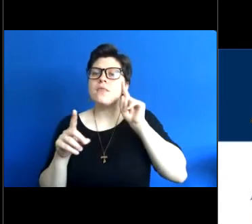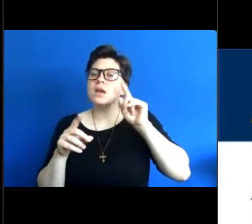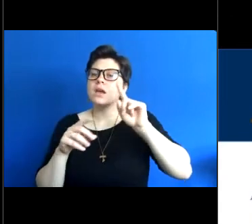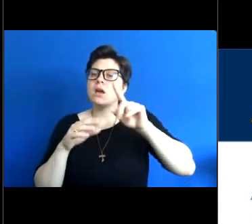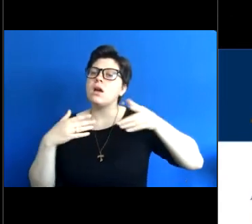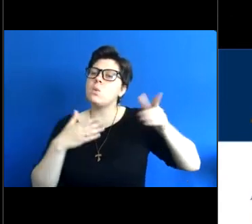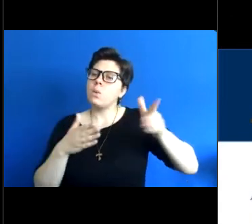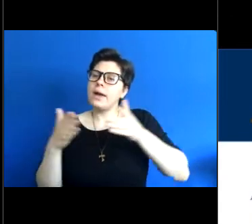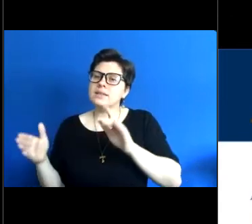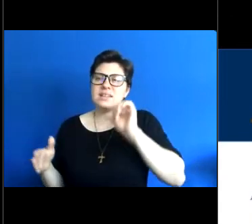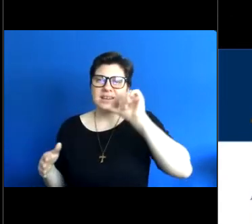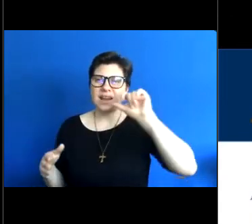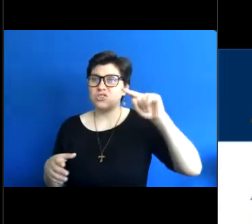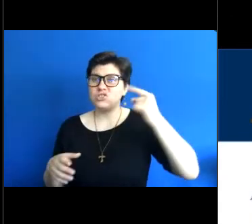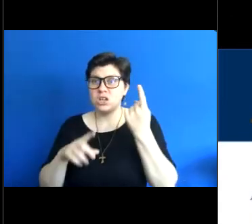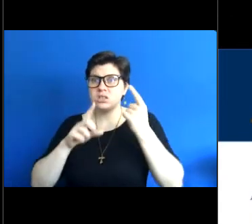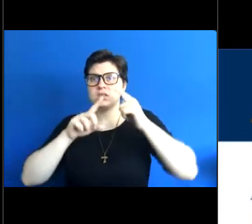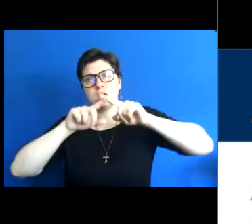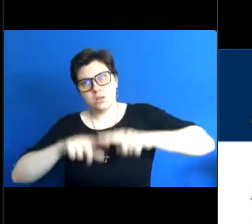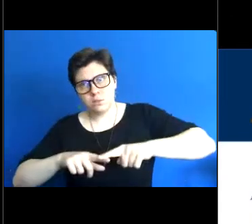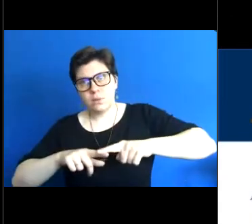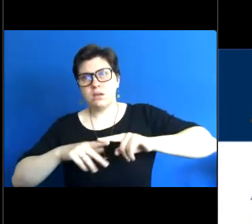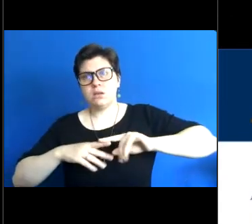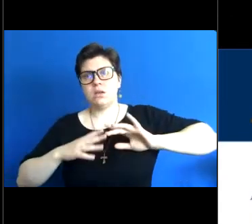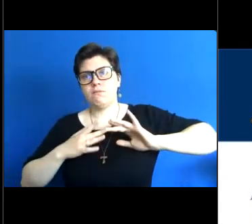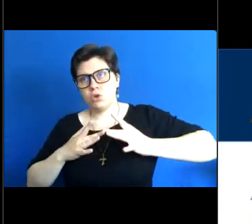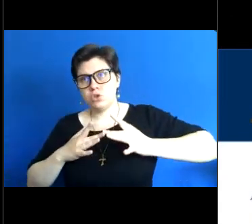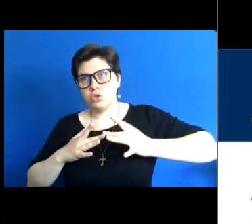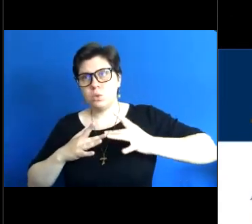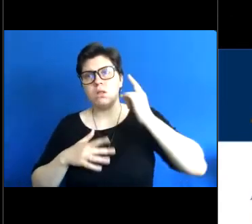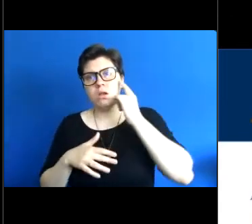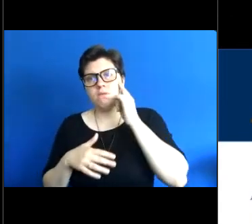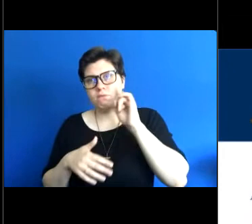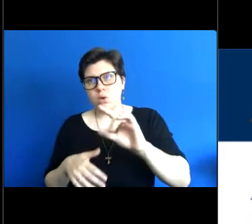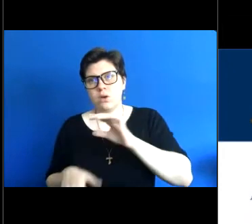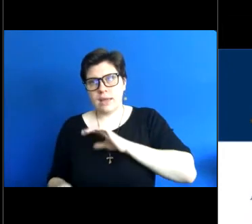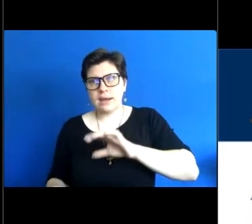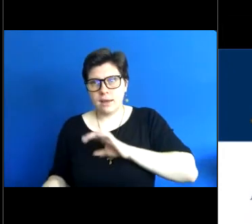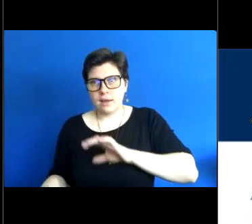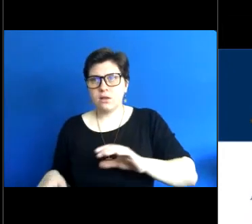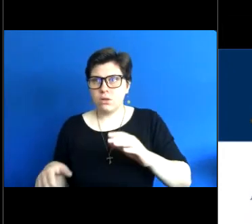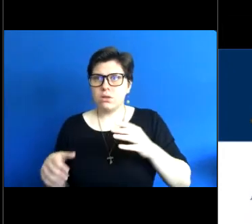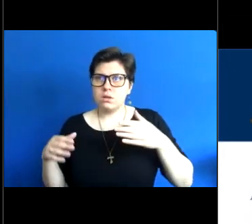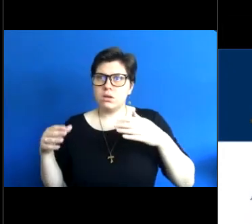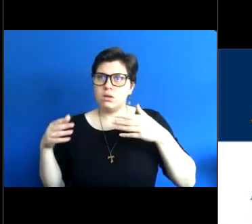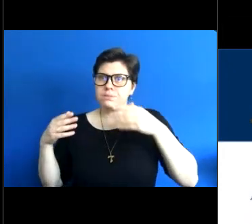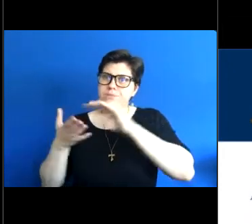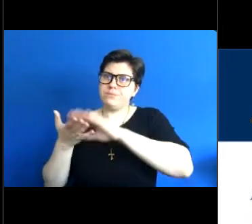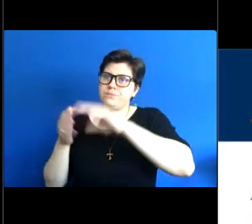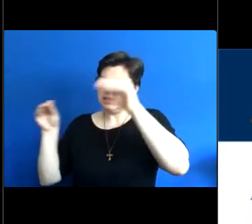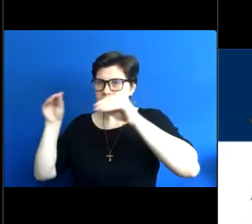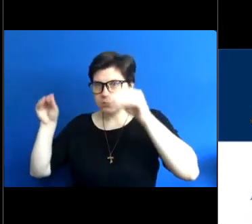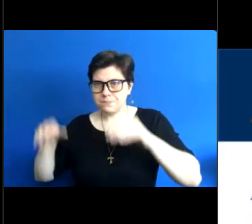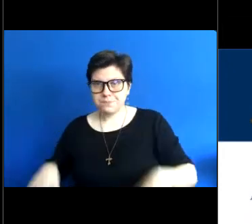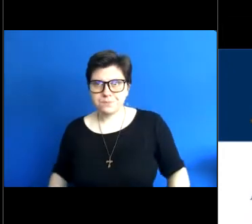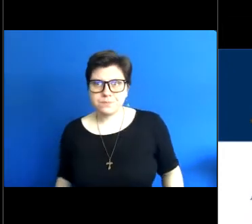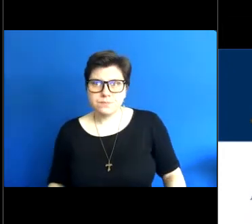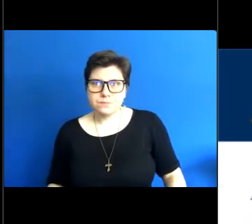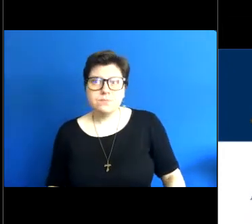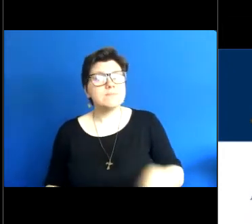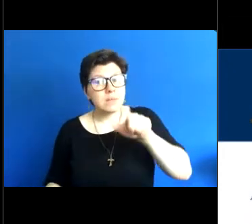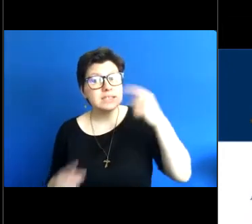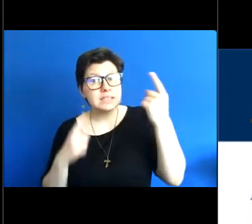solely depend on a virtual platform for our catechetical efforts, for our faith formation. And so we need to consider